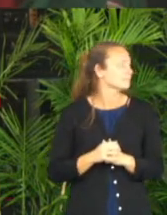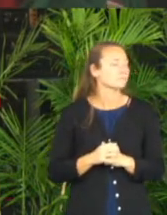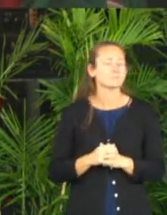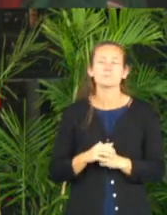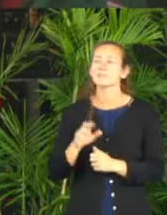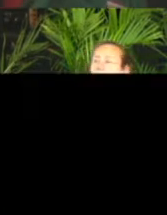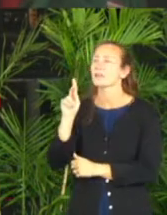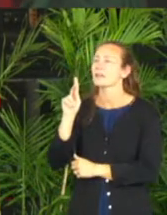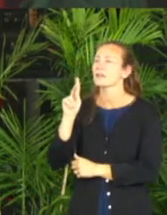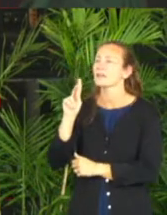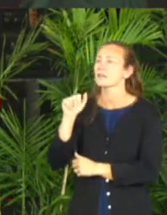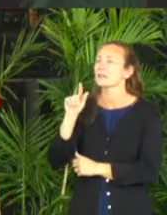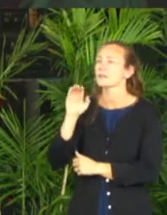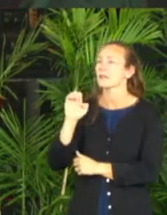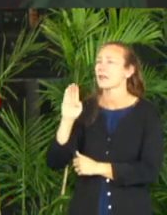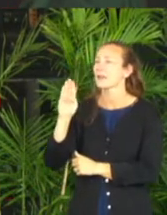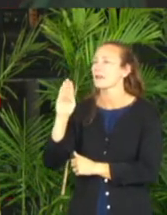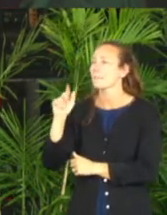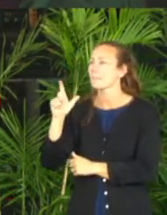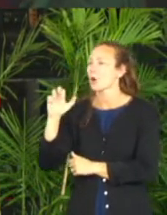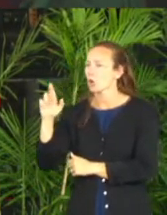Kate Elizabeth Barker.